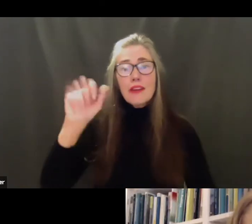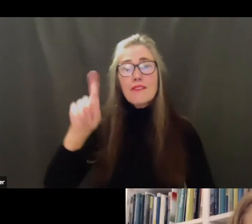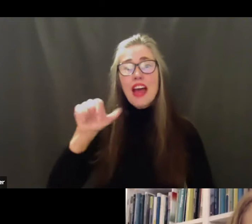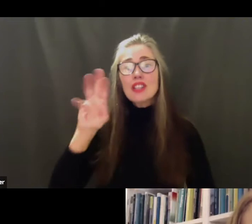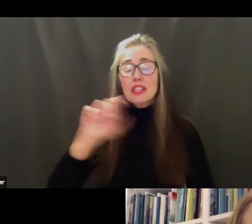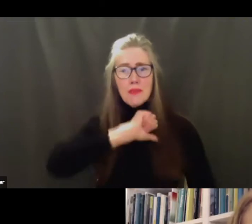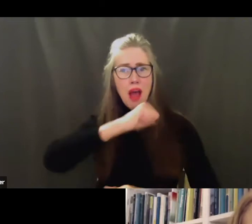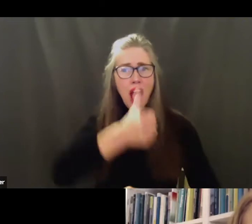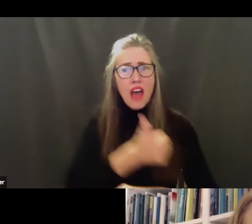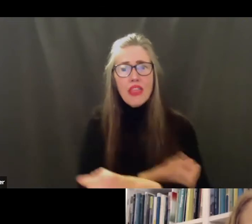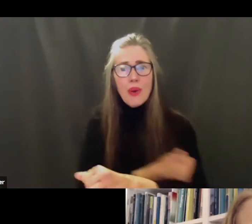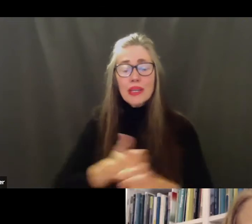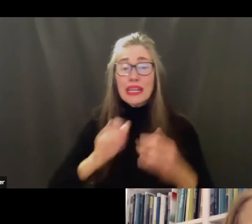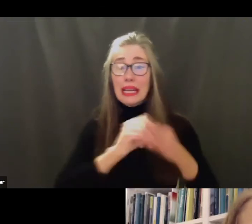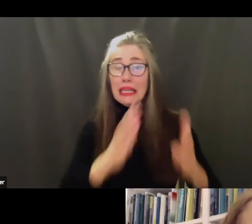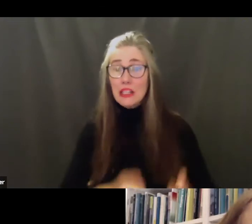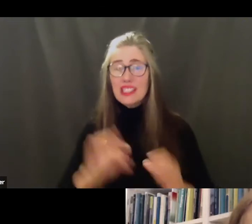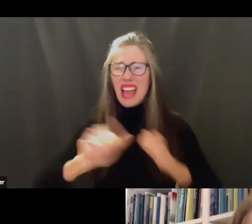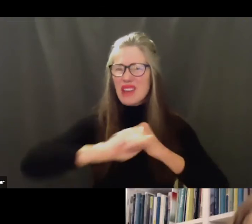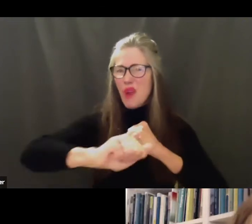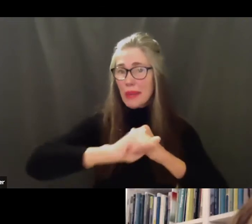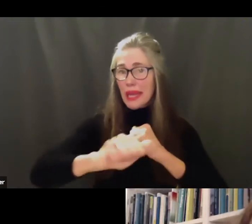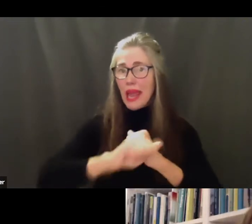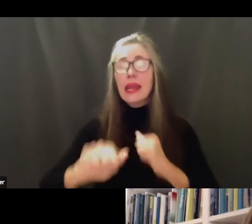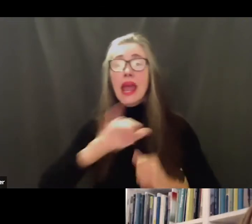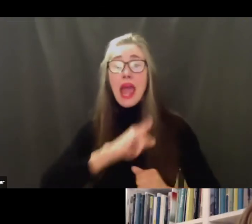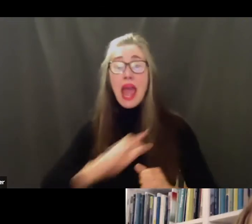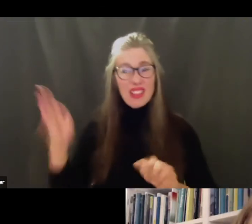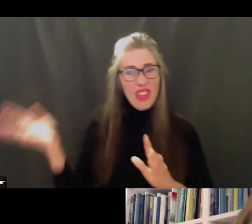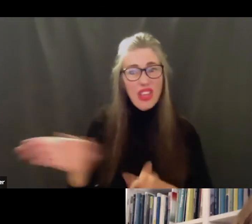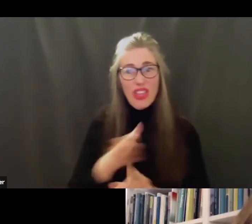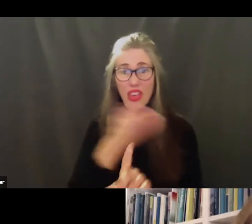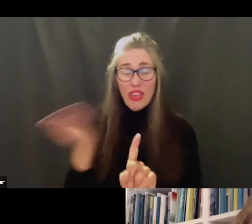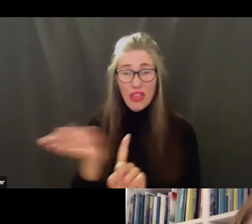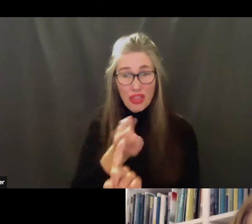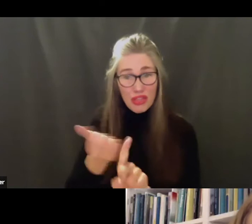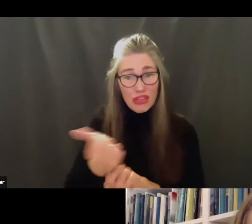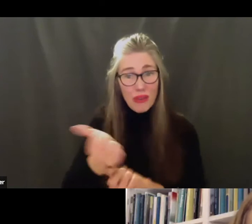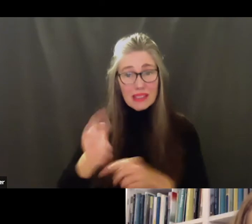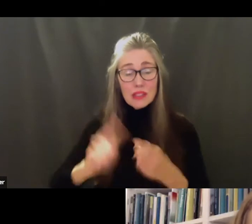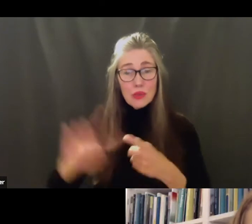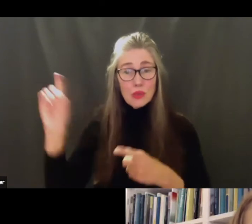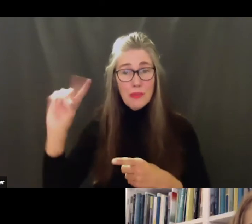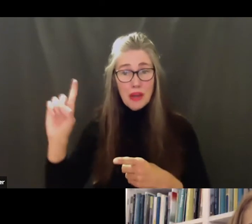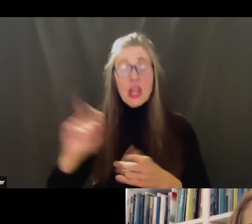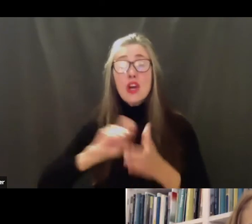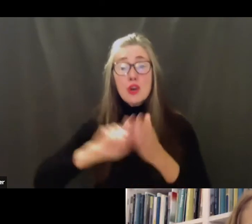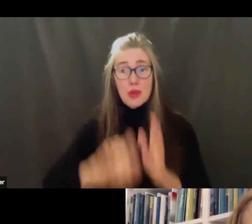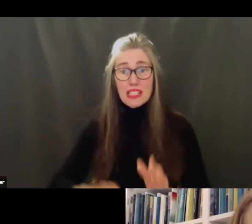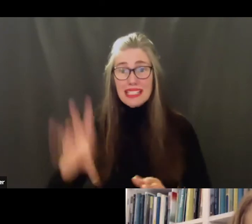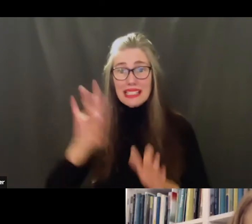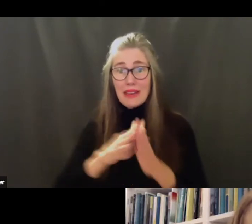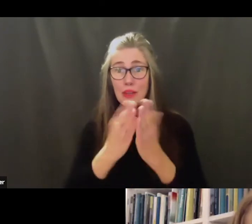authoritarian leaders and propaganda, and the threats these present to democracies. She has written or edited 7